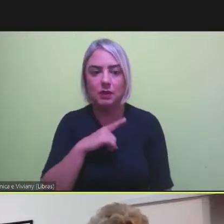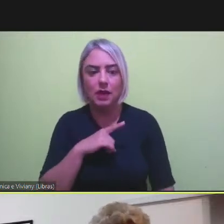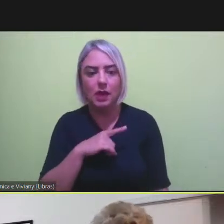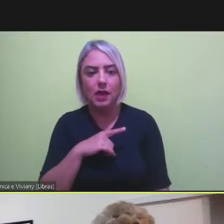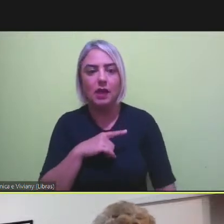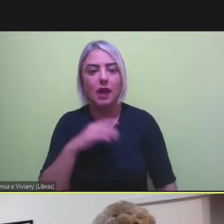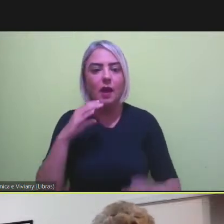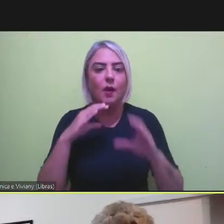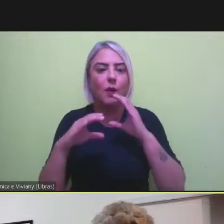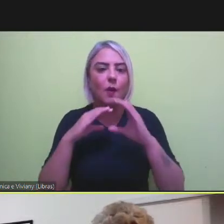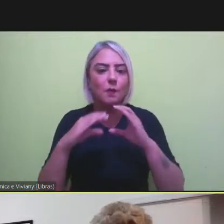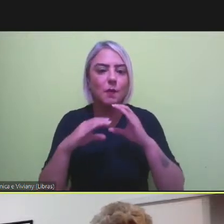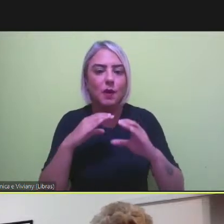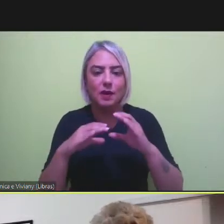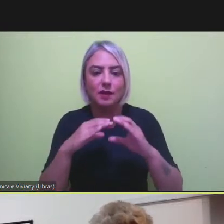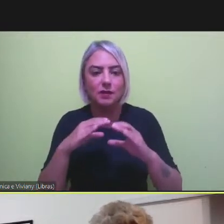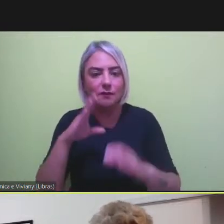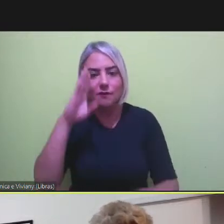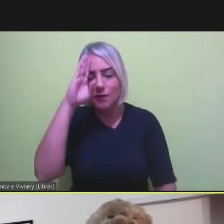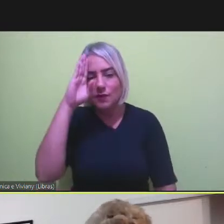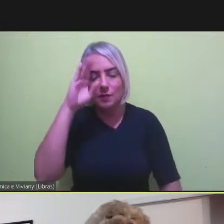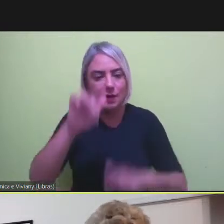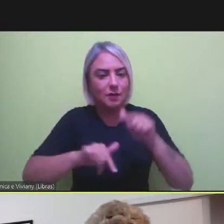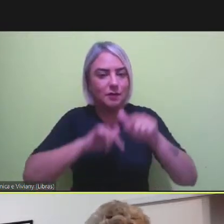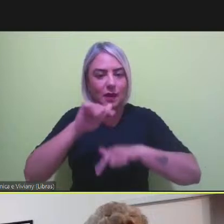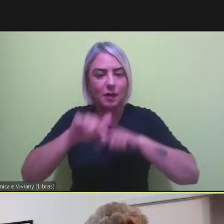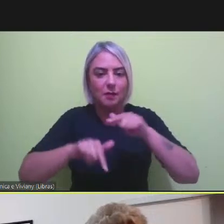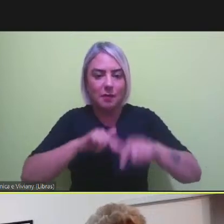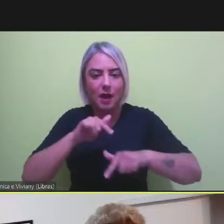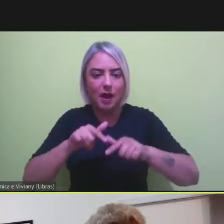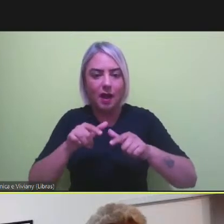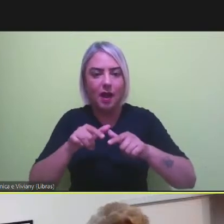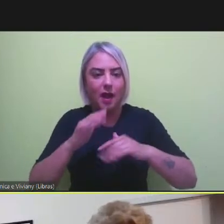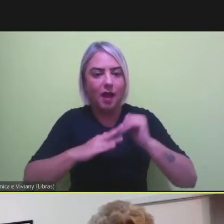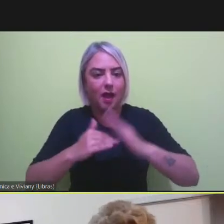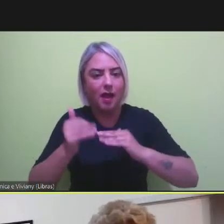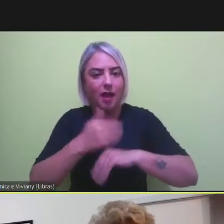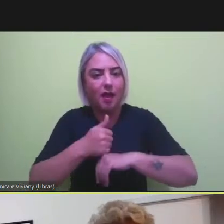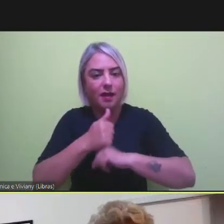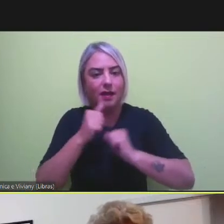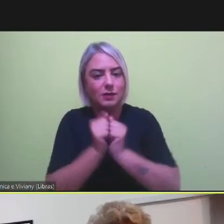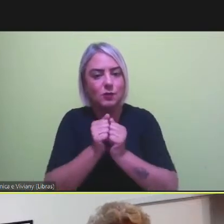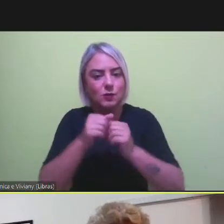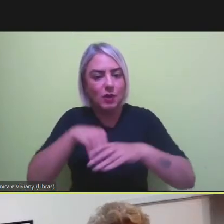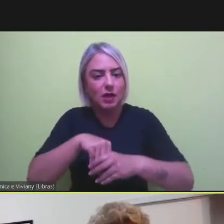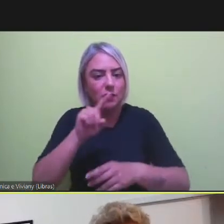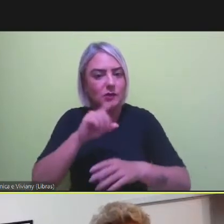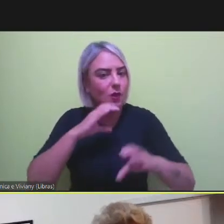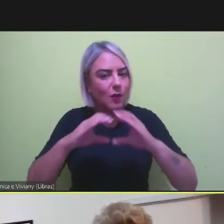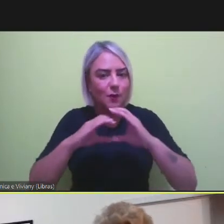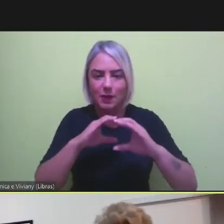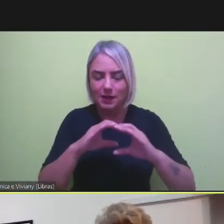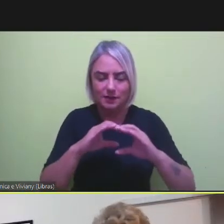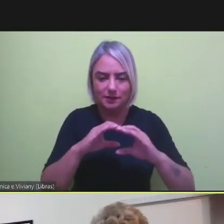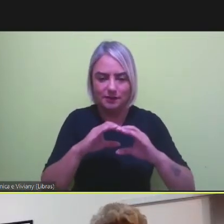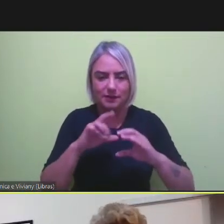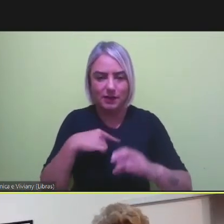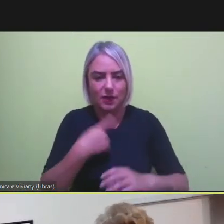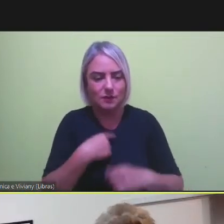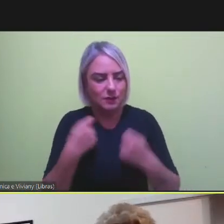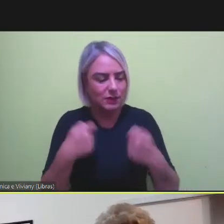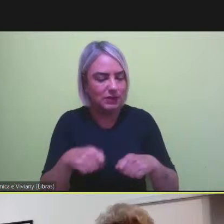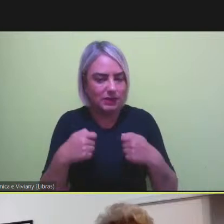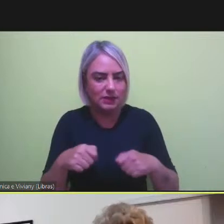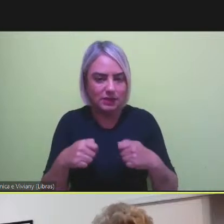That's what I was telling you. We have in communication a fundamental element between professions, but it's not only communication,